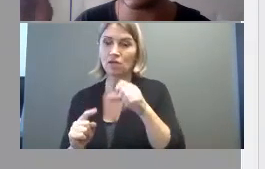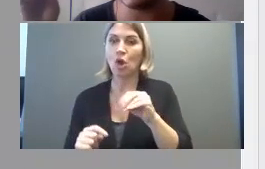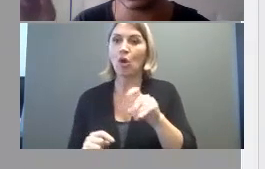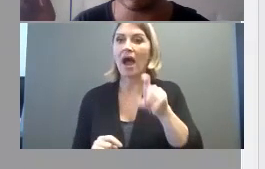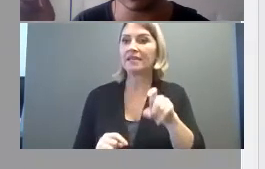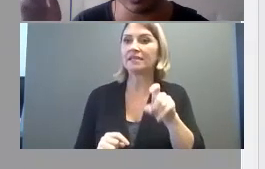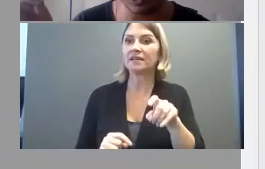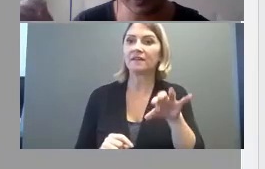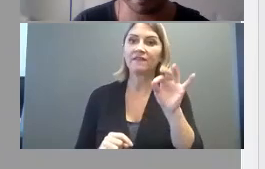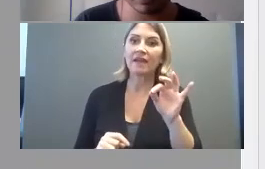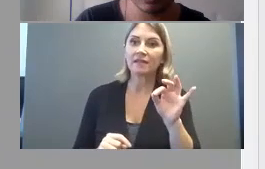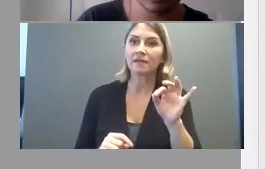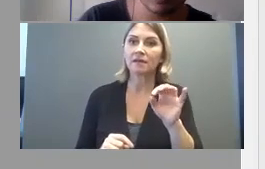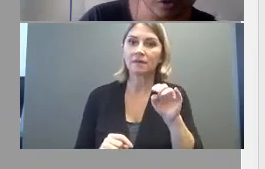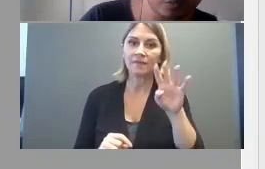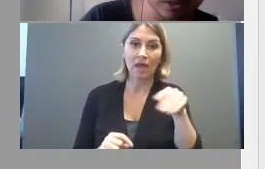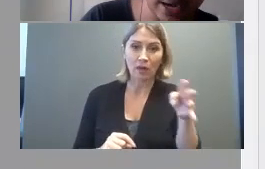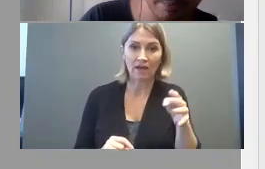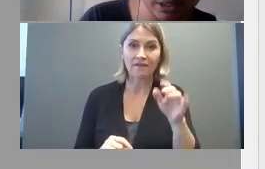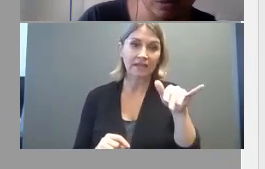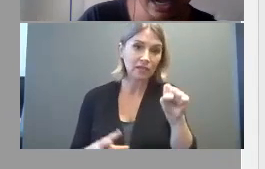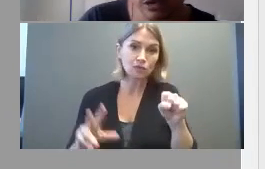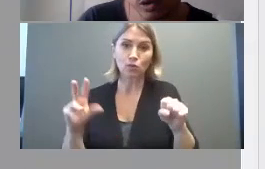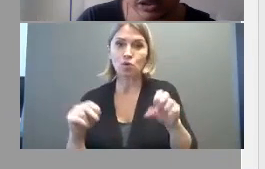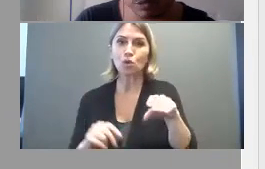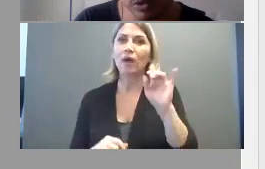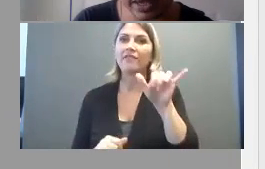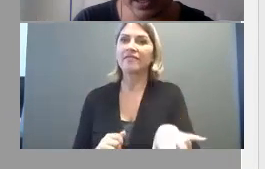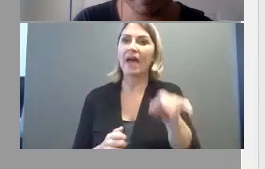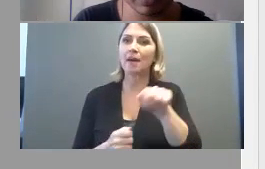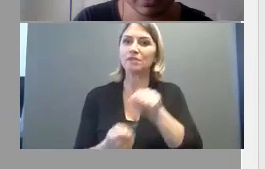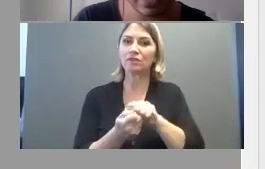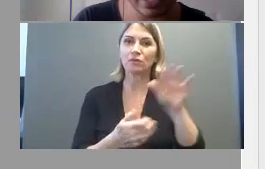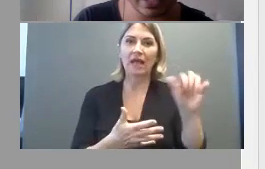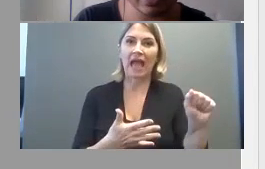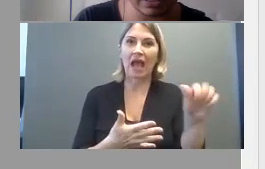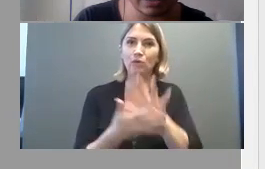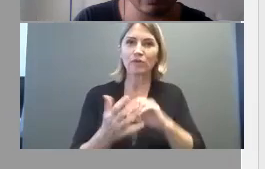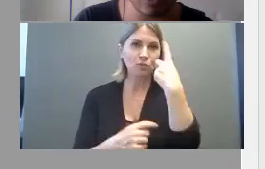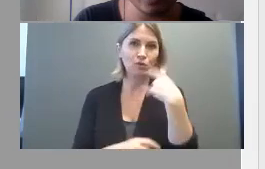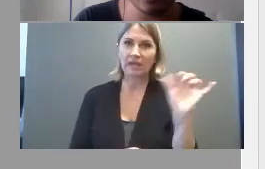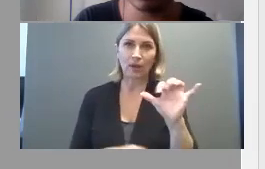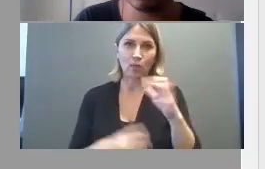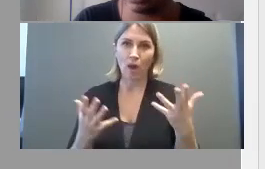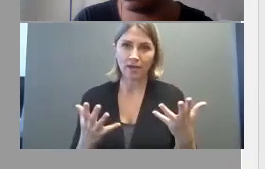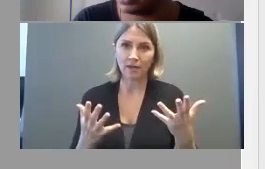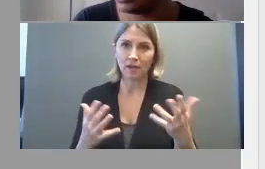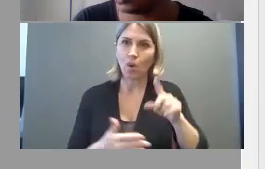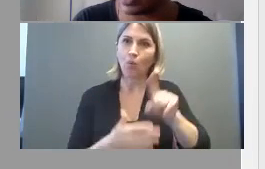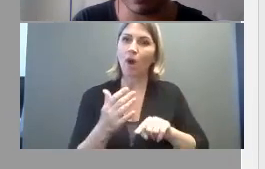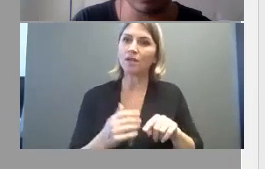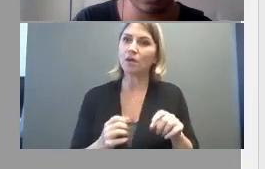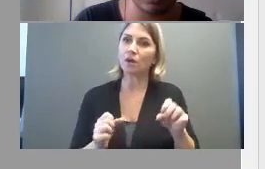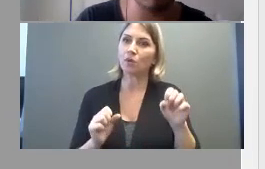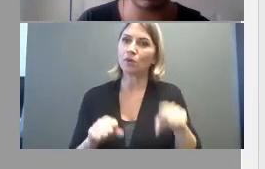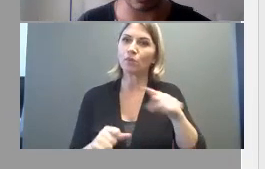an acyclic graph or not. So what would that particular algorithm look like? And what would we